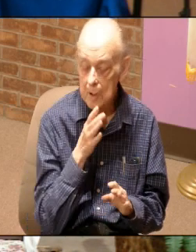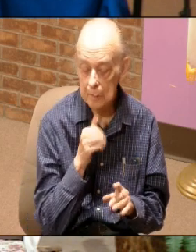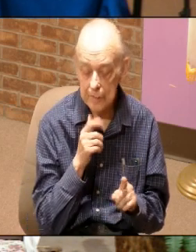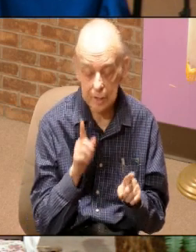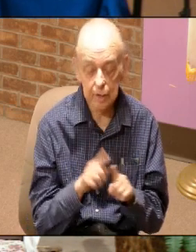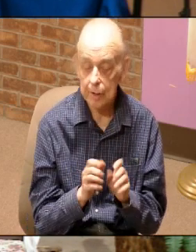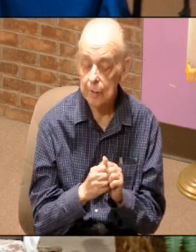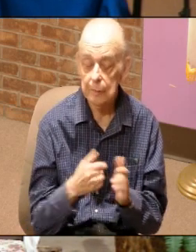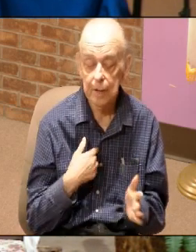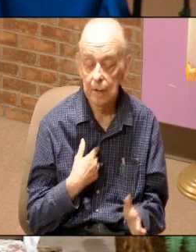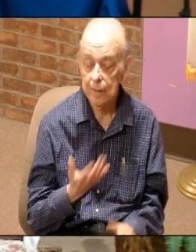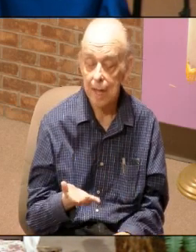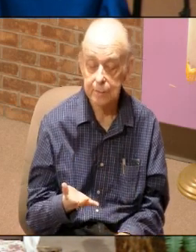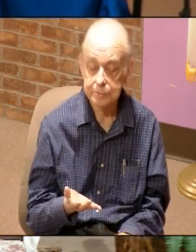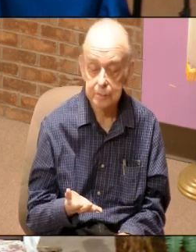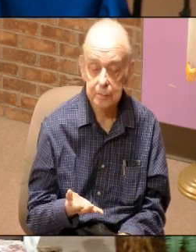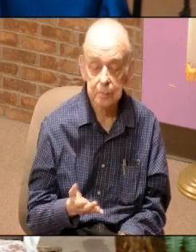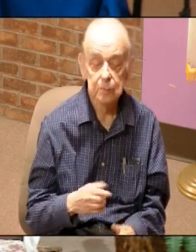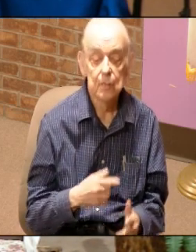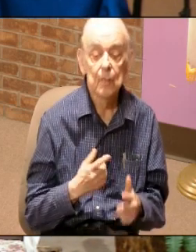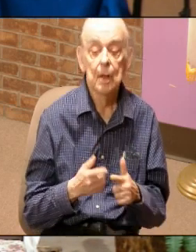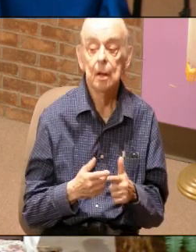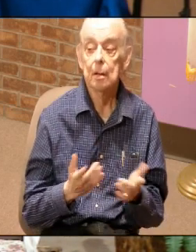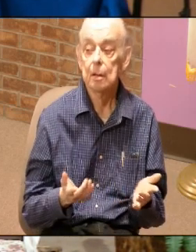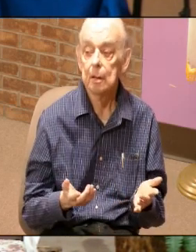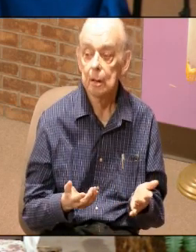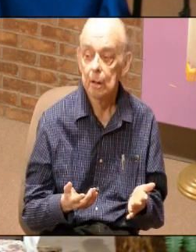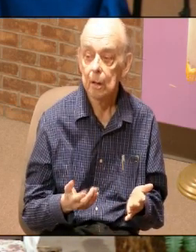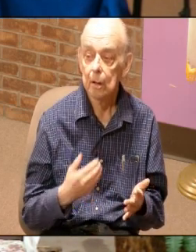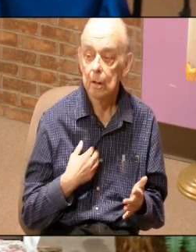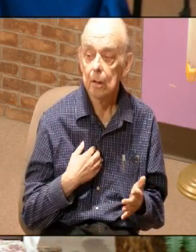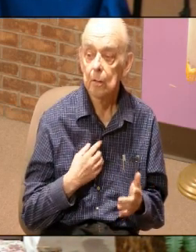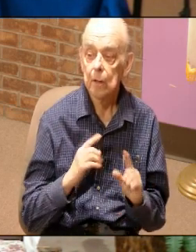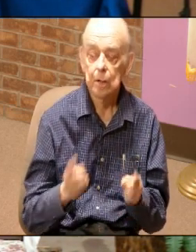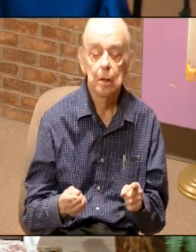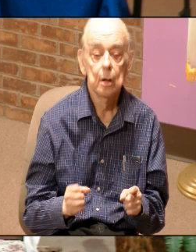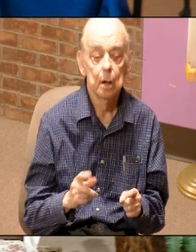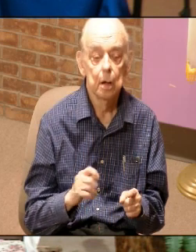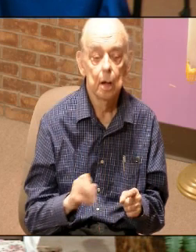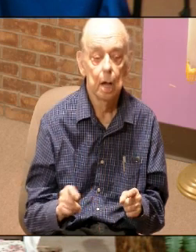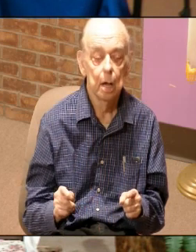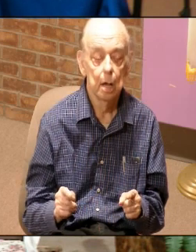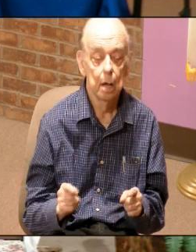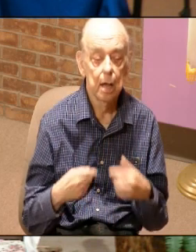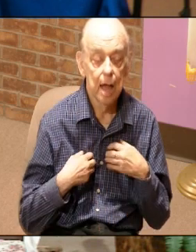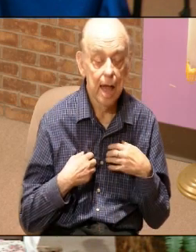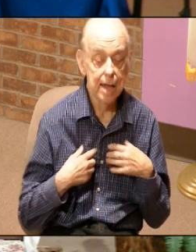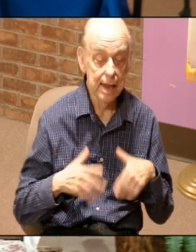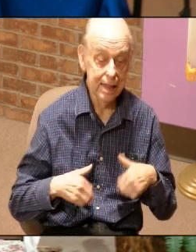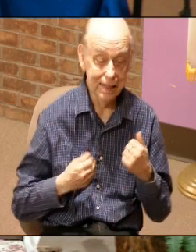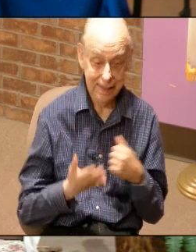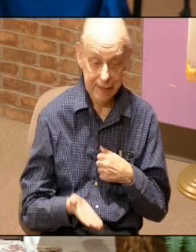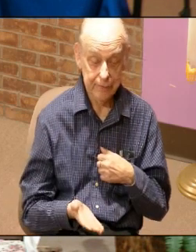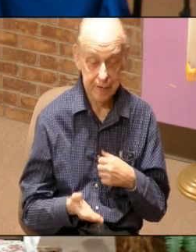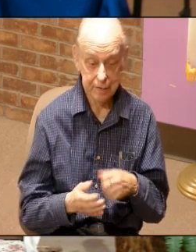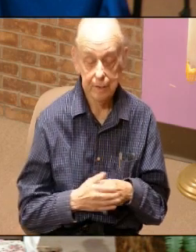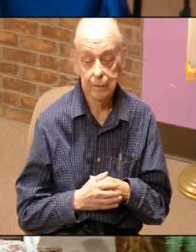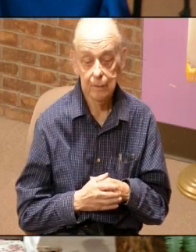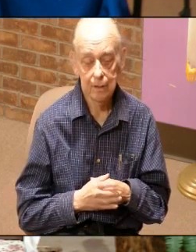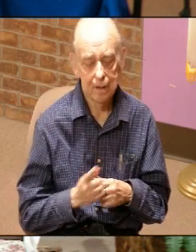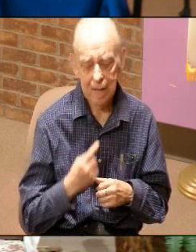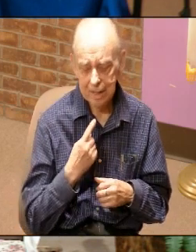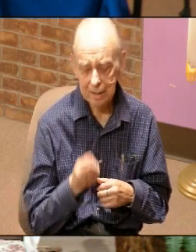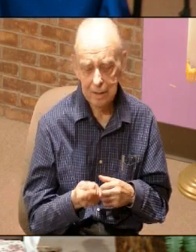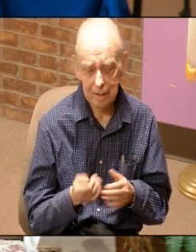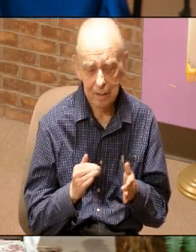sense. So then it was, you had to go get a switch that had life in it, right? And